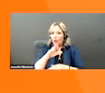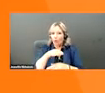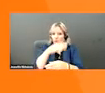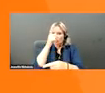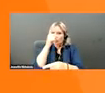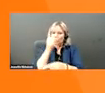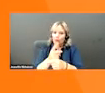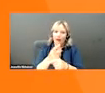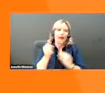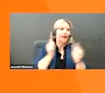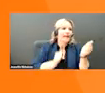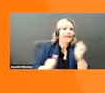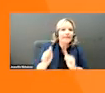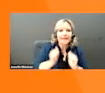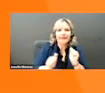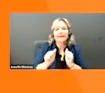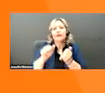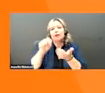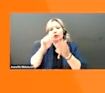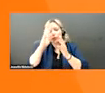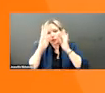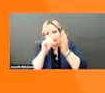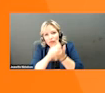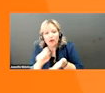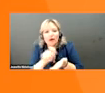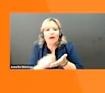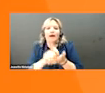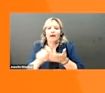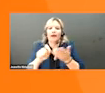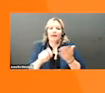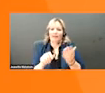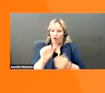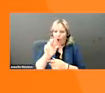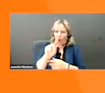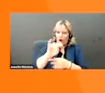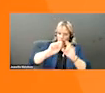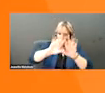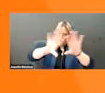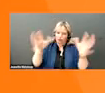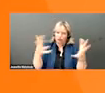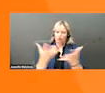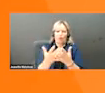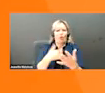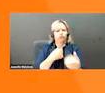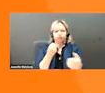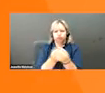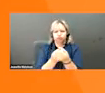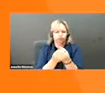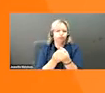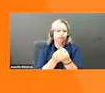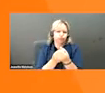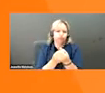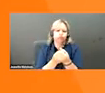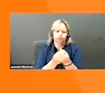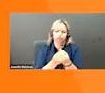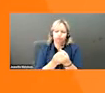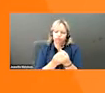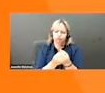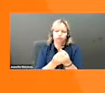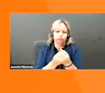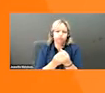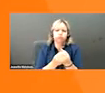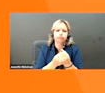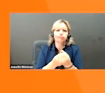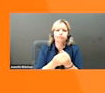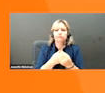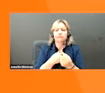really a big fan of the arts, and hoping to see that with all of this other funding